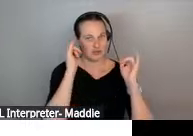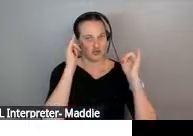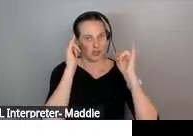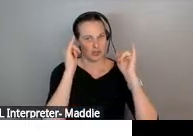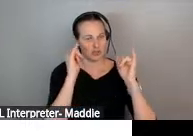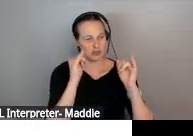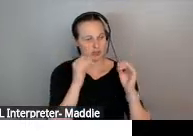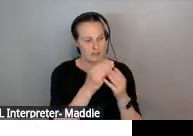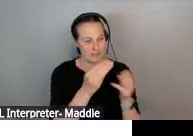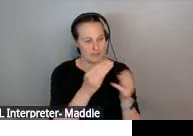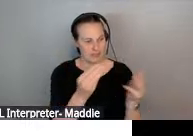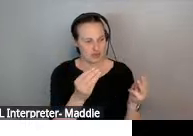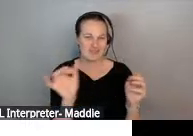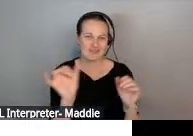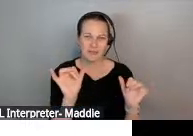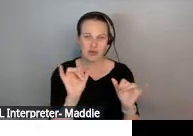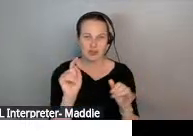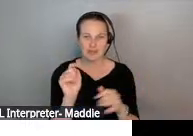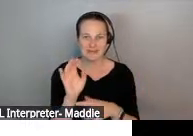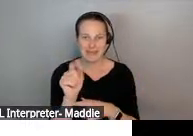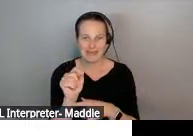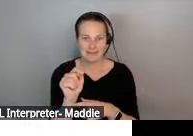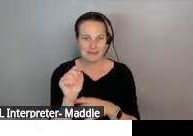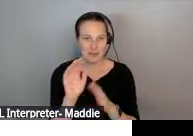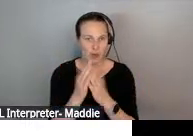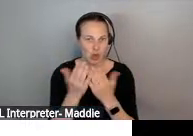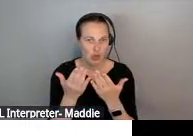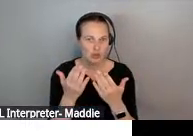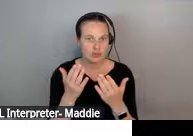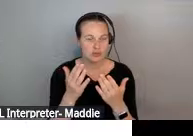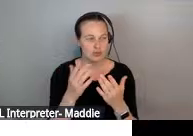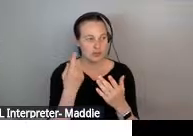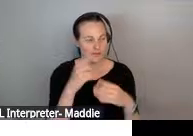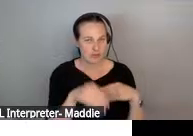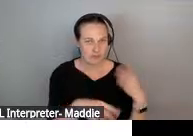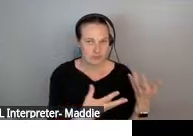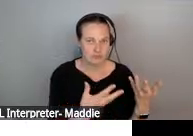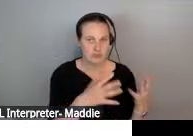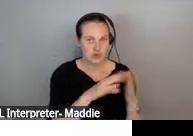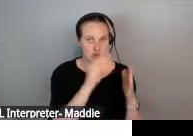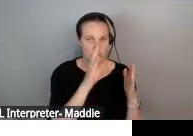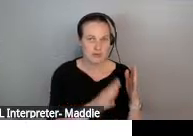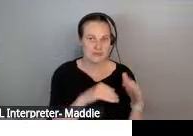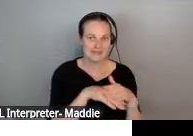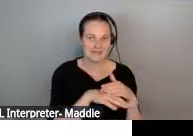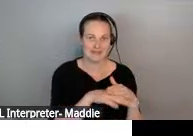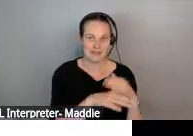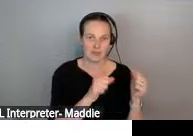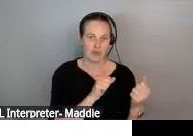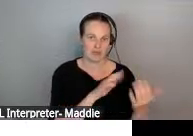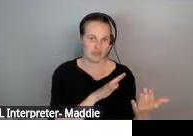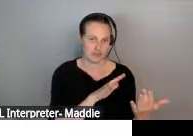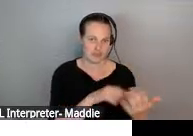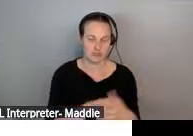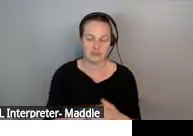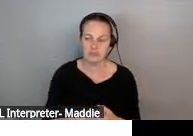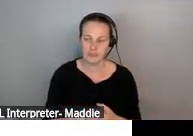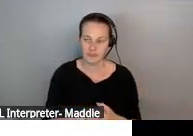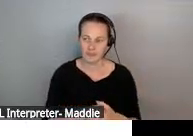similar to textbooks into the hands of students in an accessible way. I want